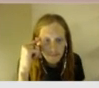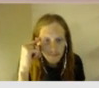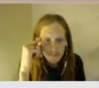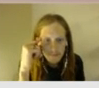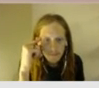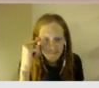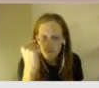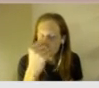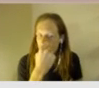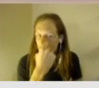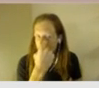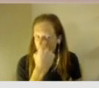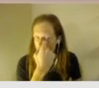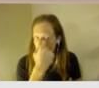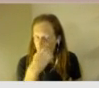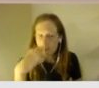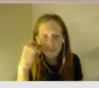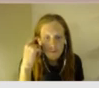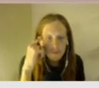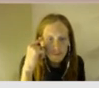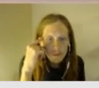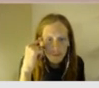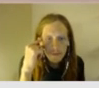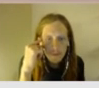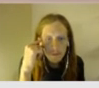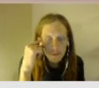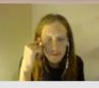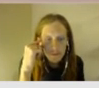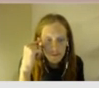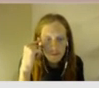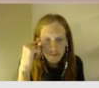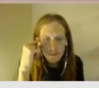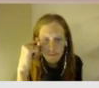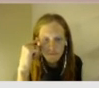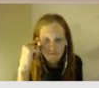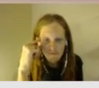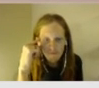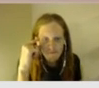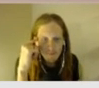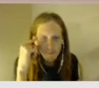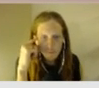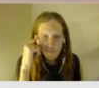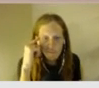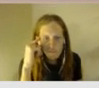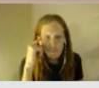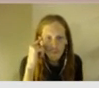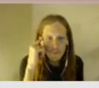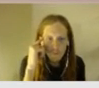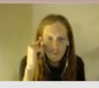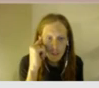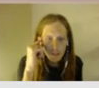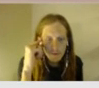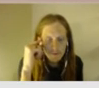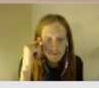counter. And so the people who own the shop, will give the prints to other people. You know, my goal someday is to maybe